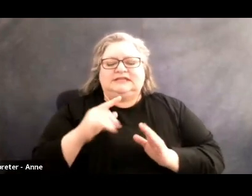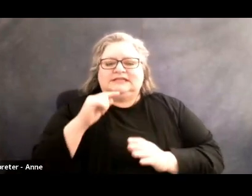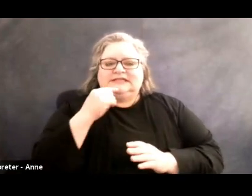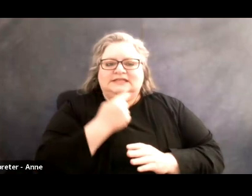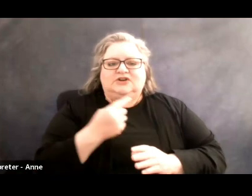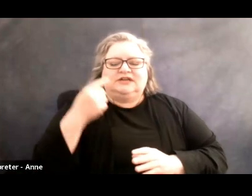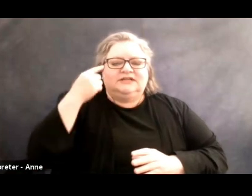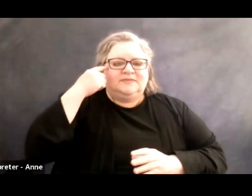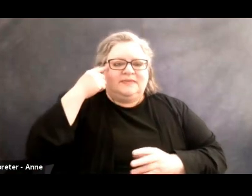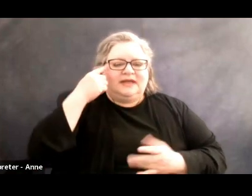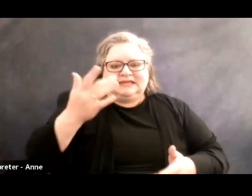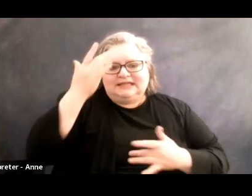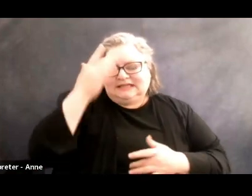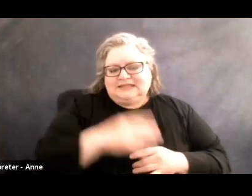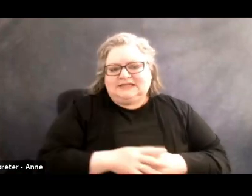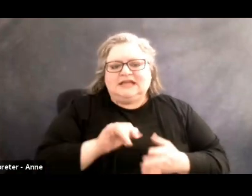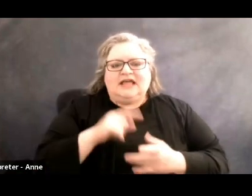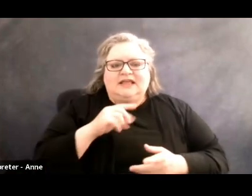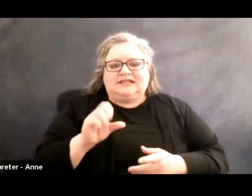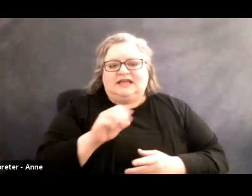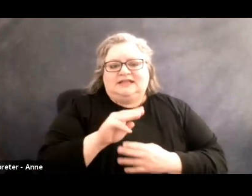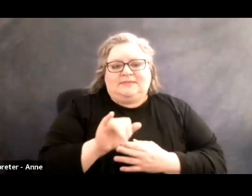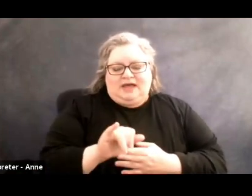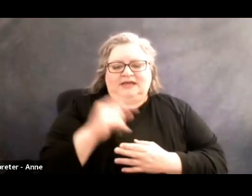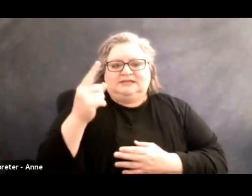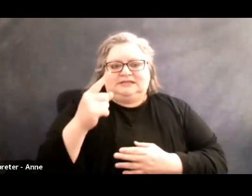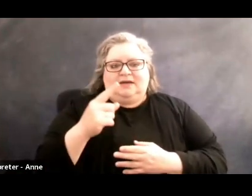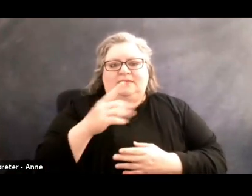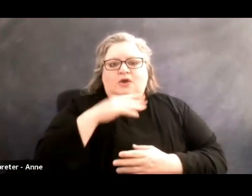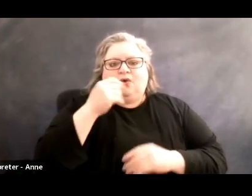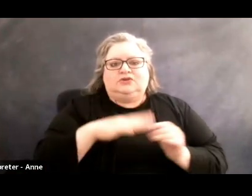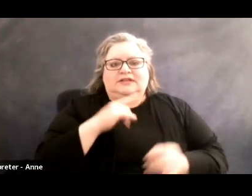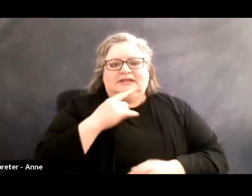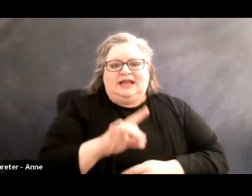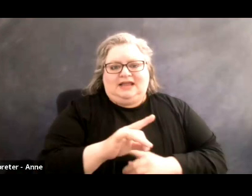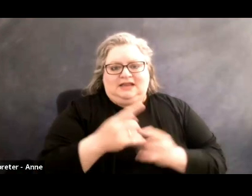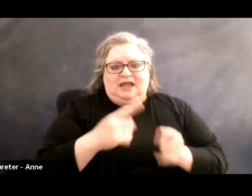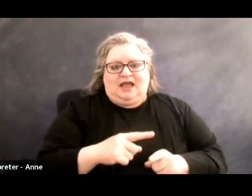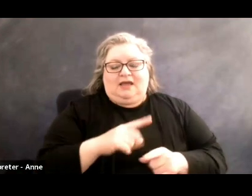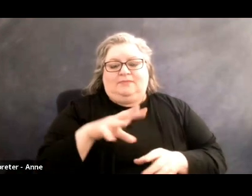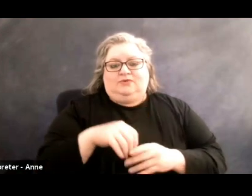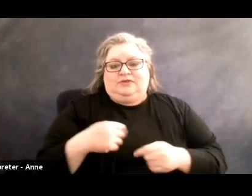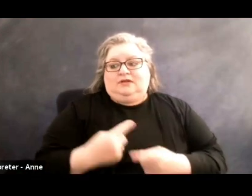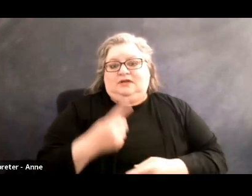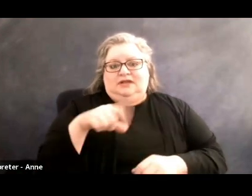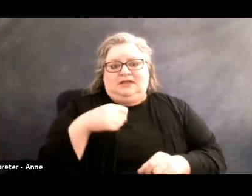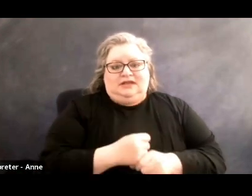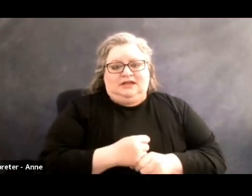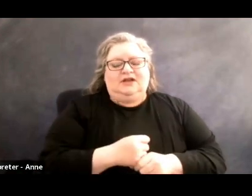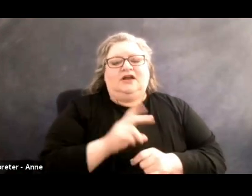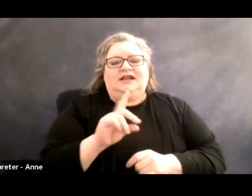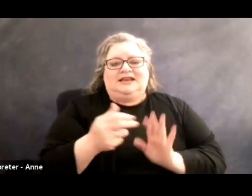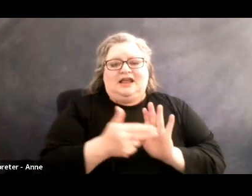mental illnesses, which is an SMI, as someone over 18 having within the past year a diagnosable